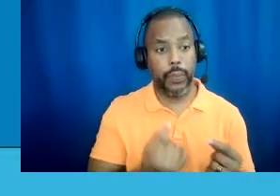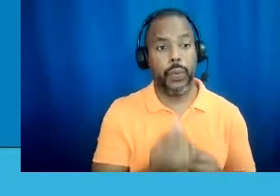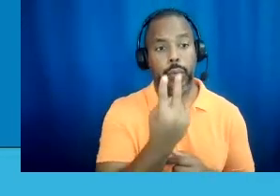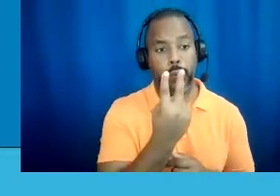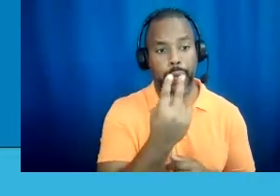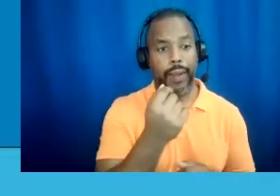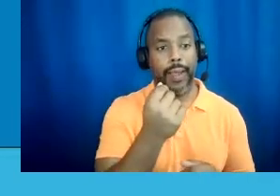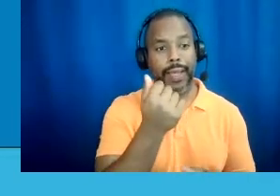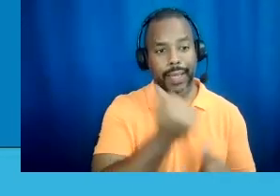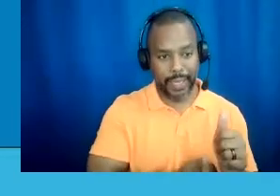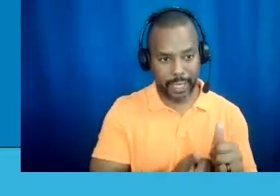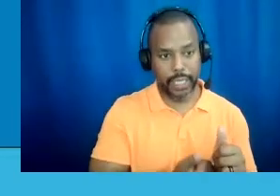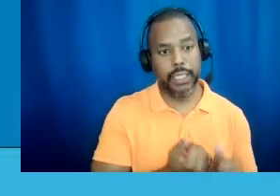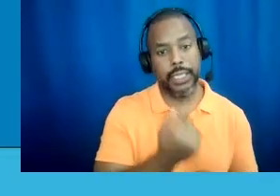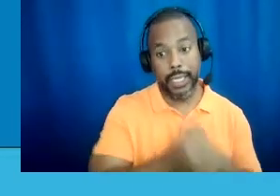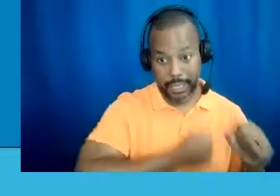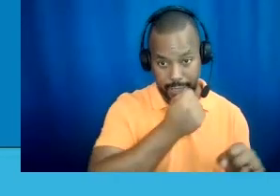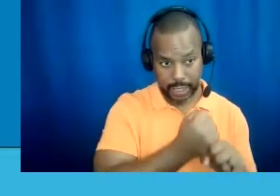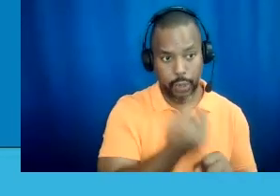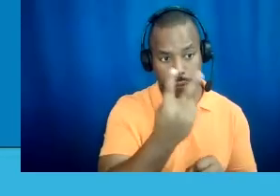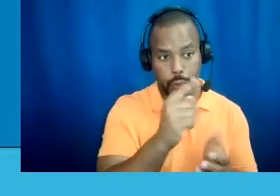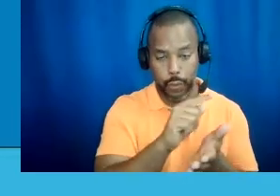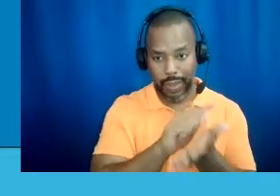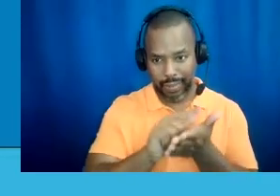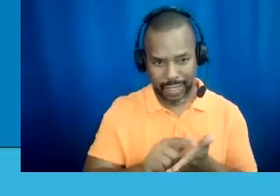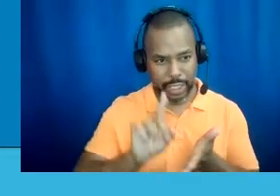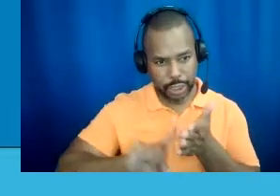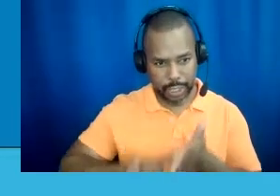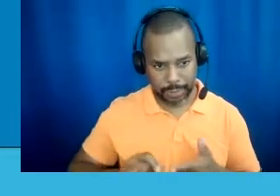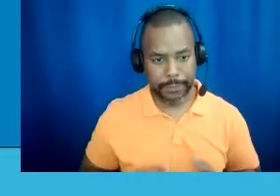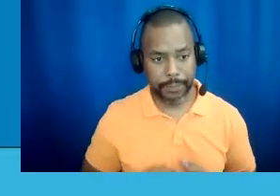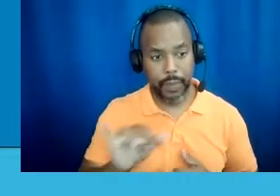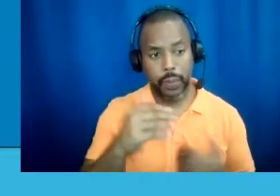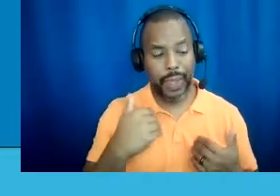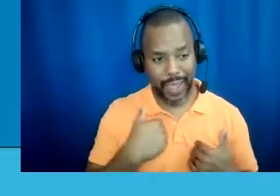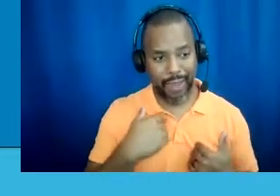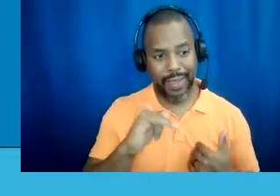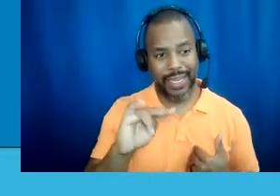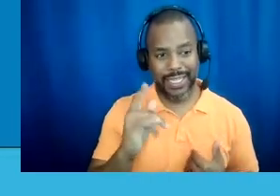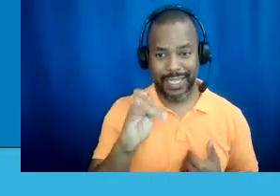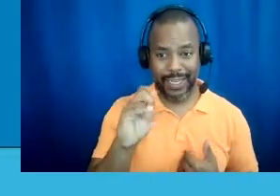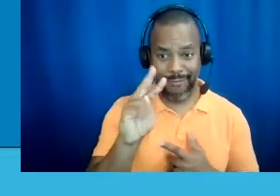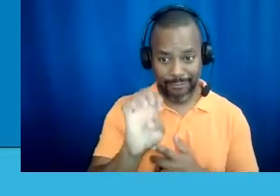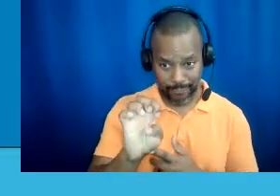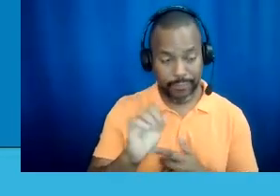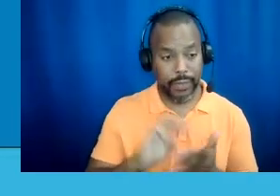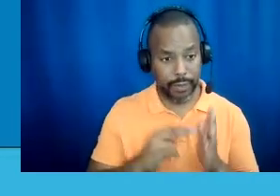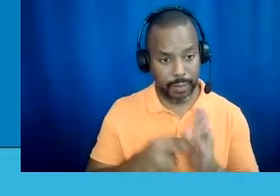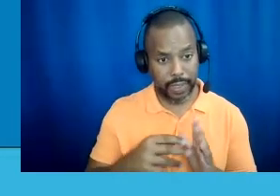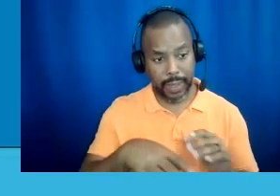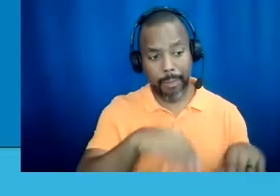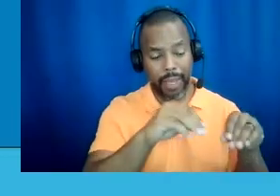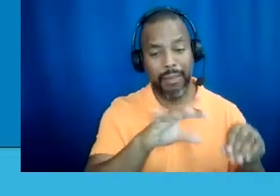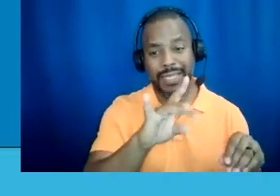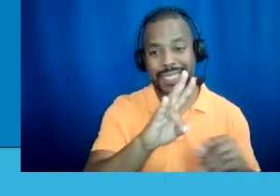every 2 years or 2 cleanings every year. You also have an incentive level plan. What that means is your plan picks up 70% of